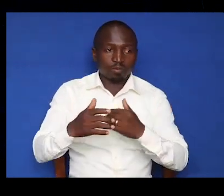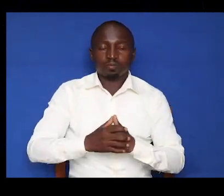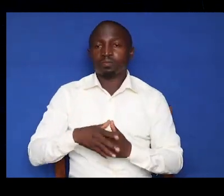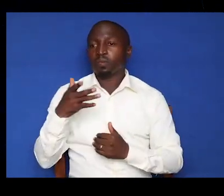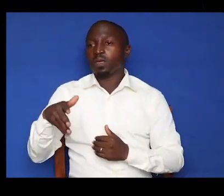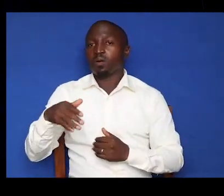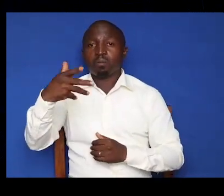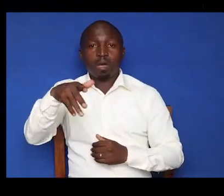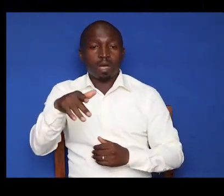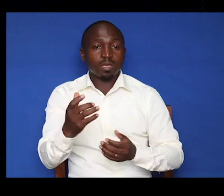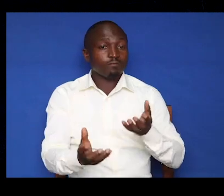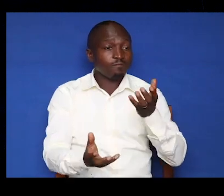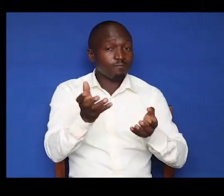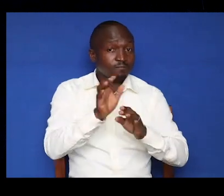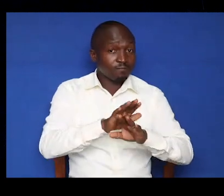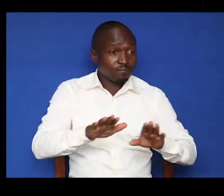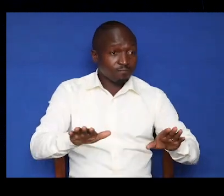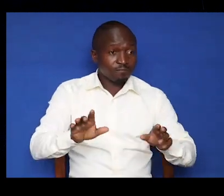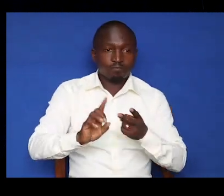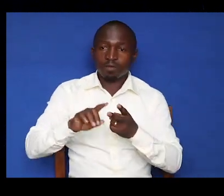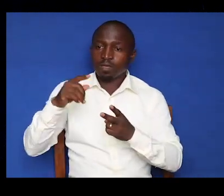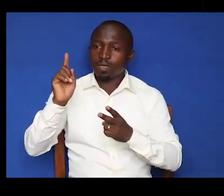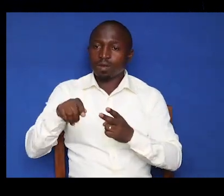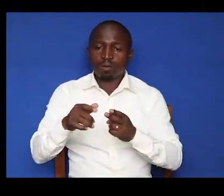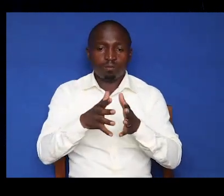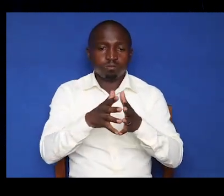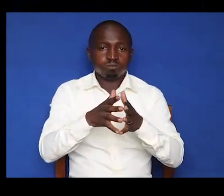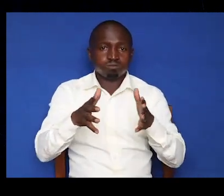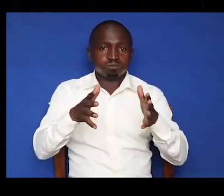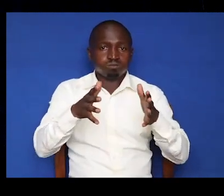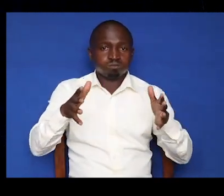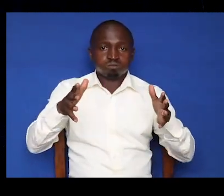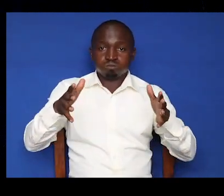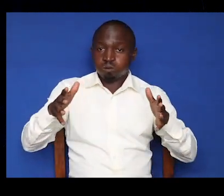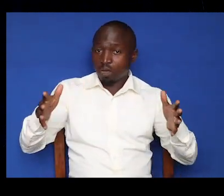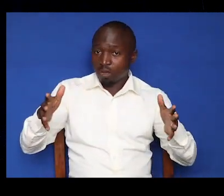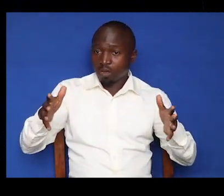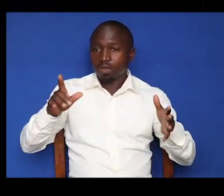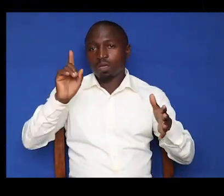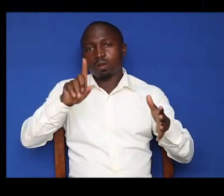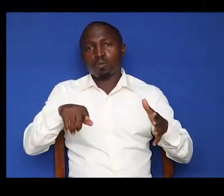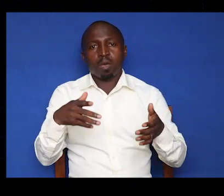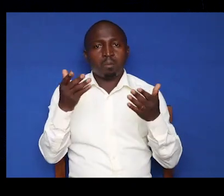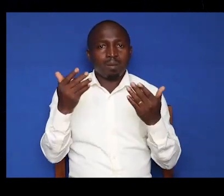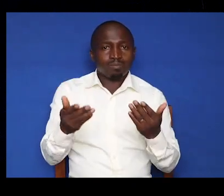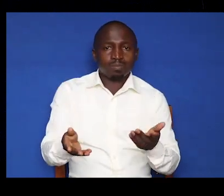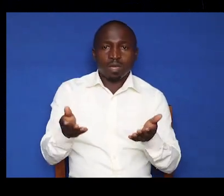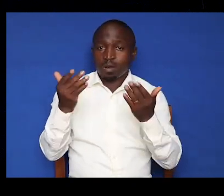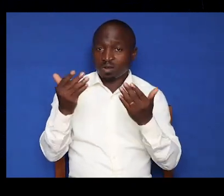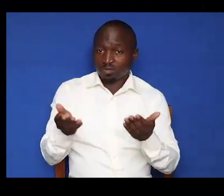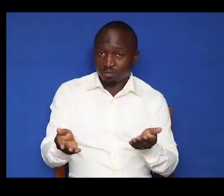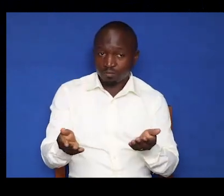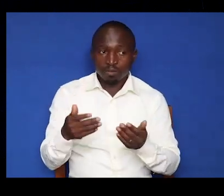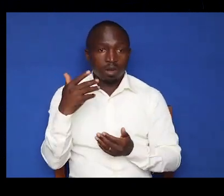the water heated, used to expand by being lighter, and